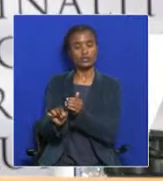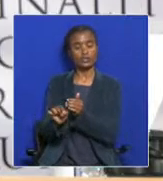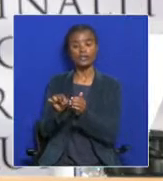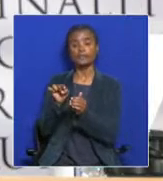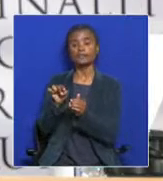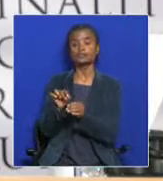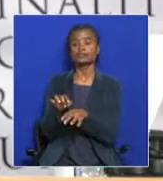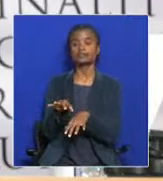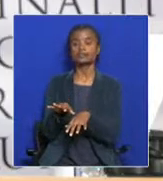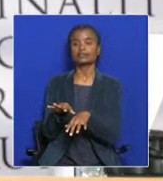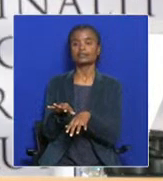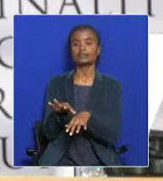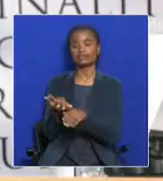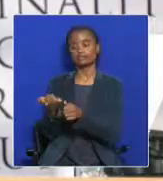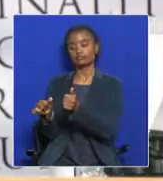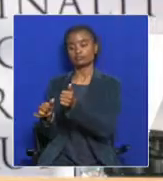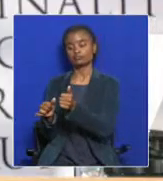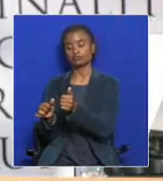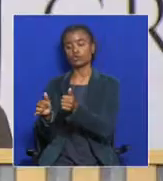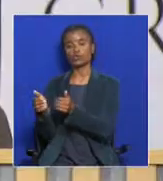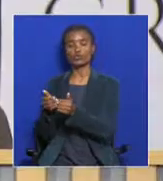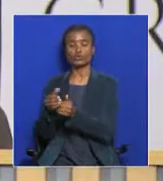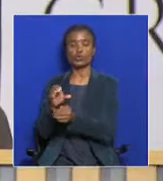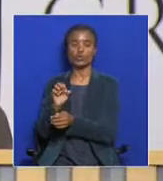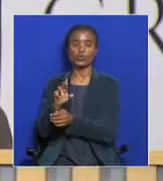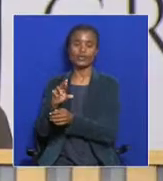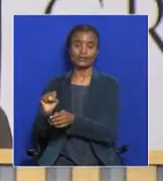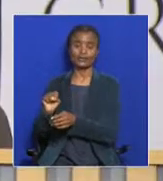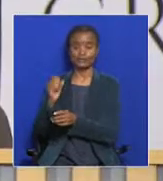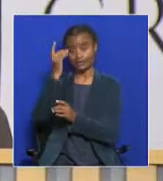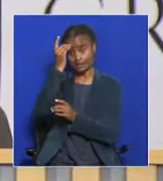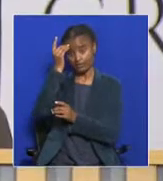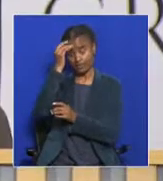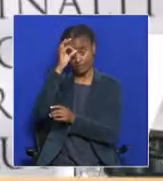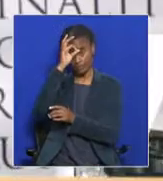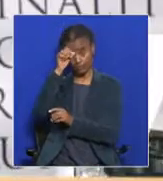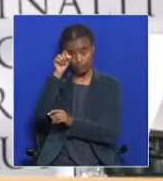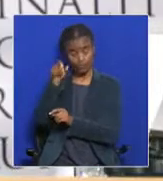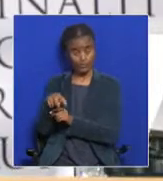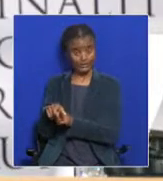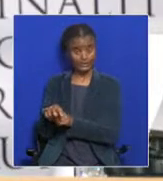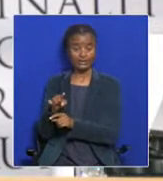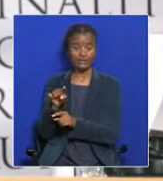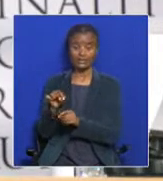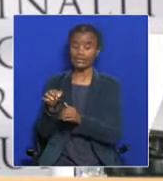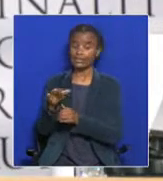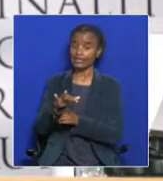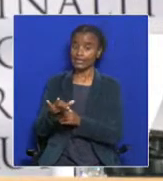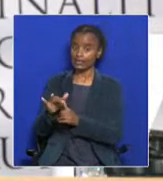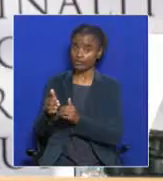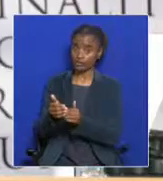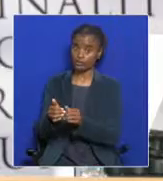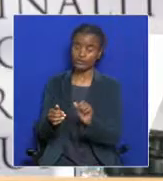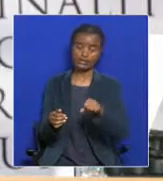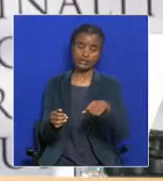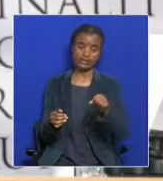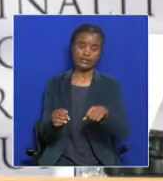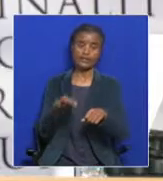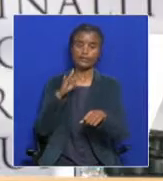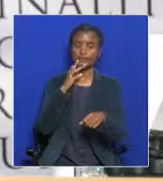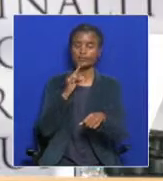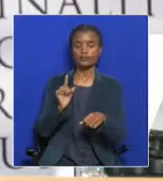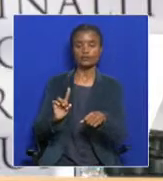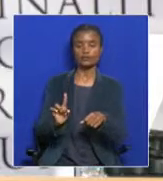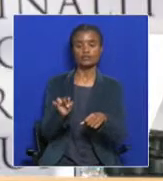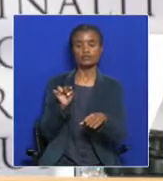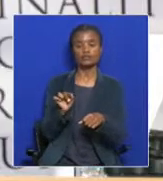Police. So it's in that area. Yes. Okay. And it's in the area because it means that the harbour police have got